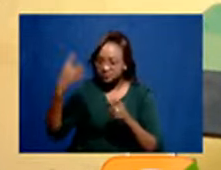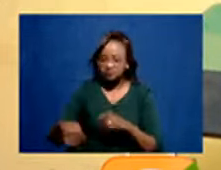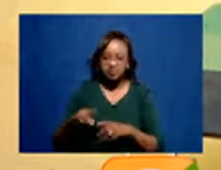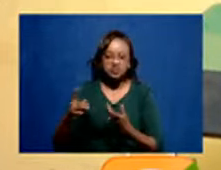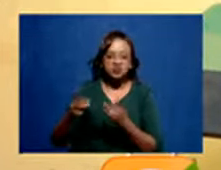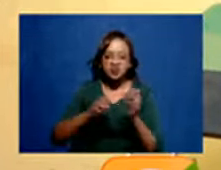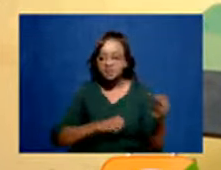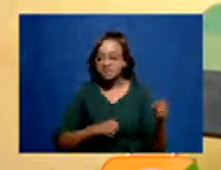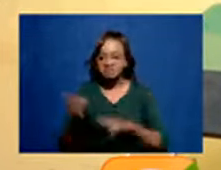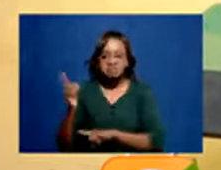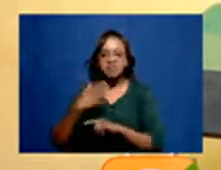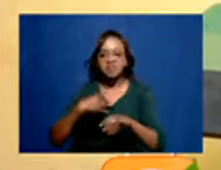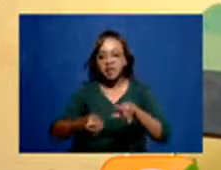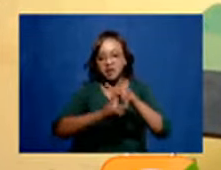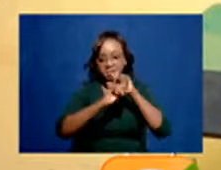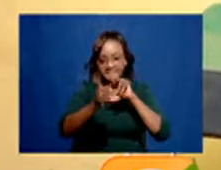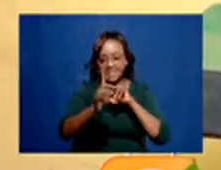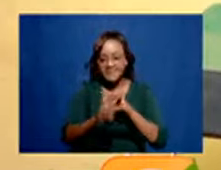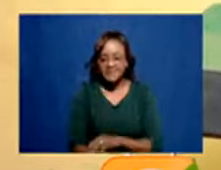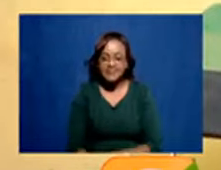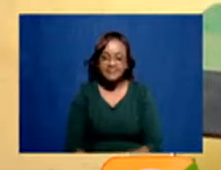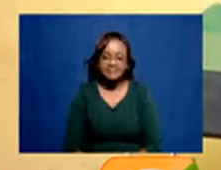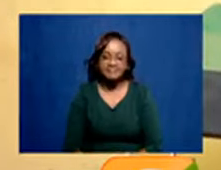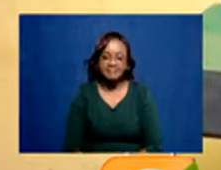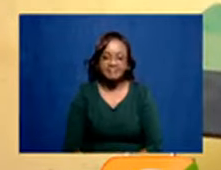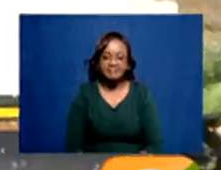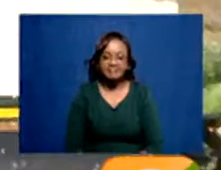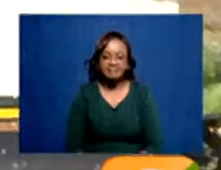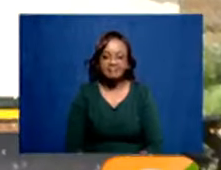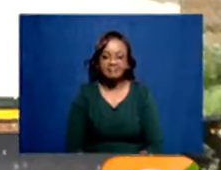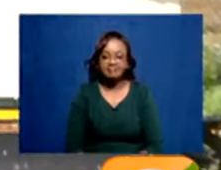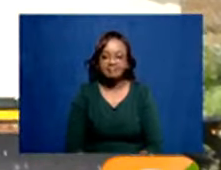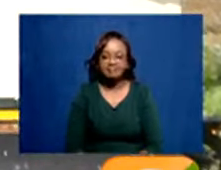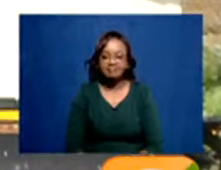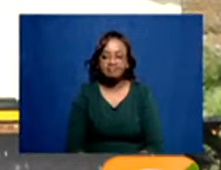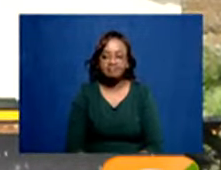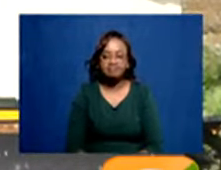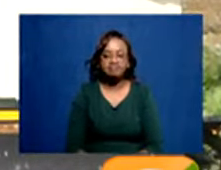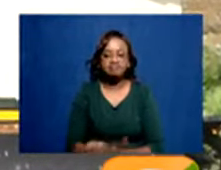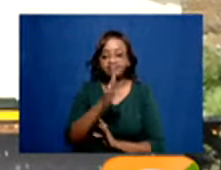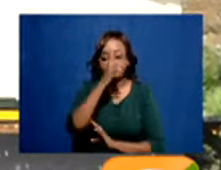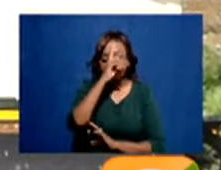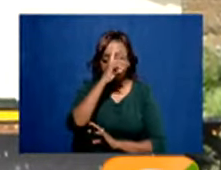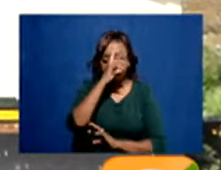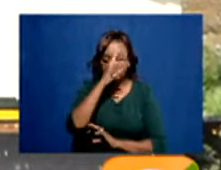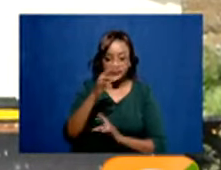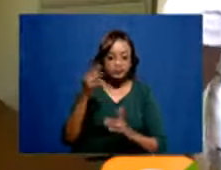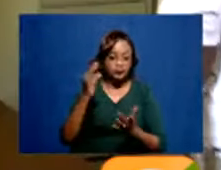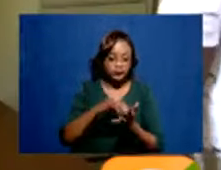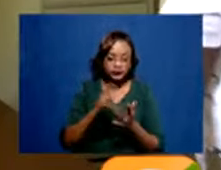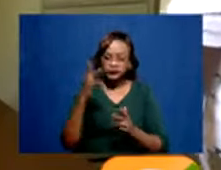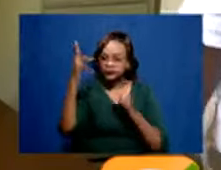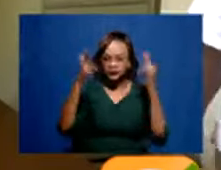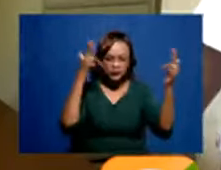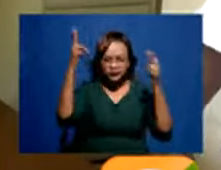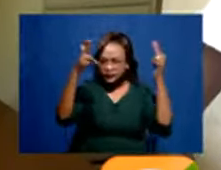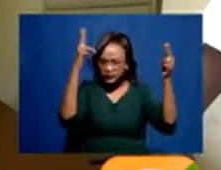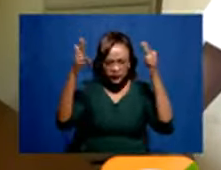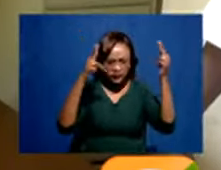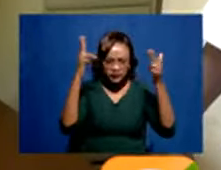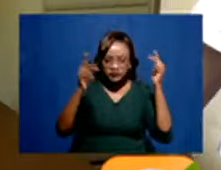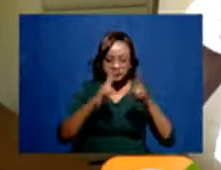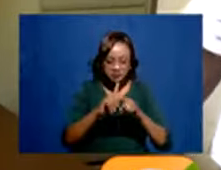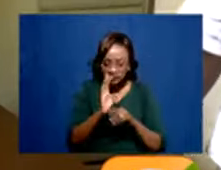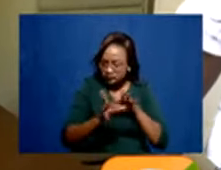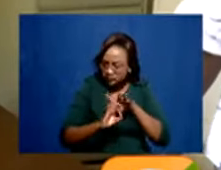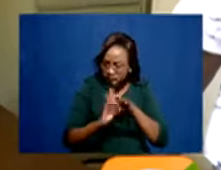down, and they managed to escape from custody. Police expended 9 rounds of ammunition in the air as the